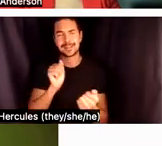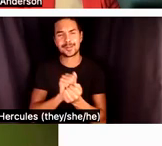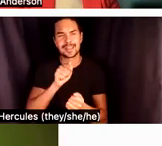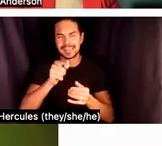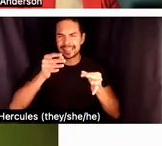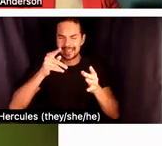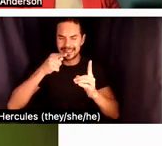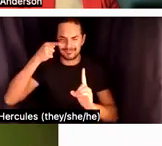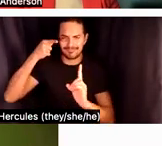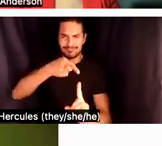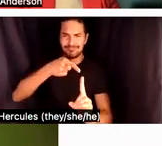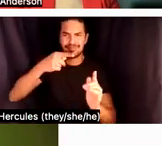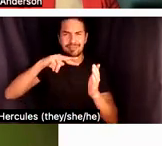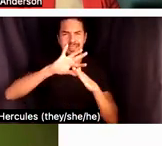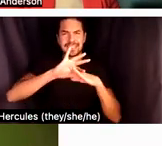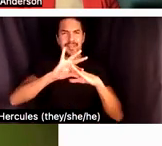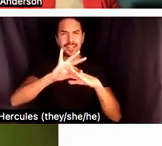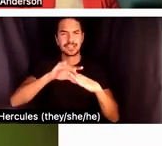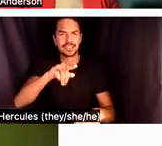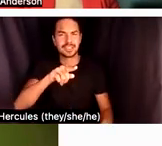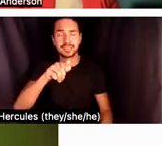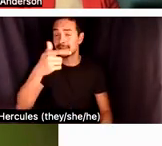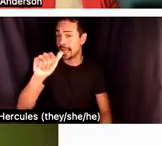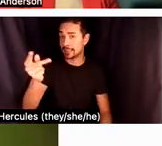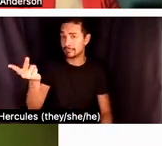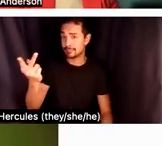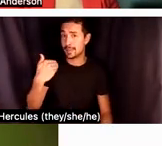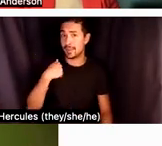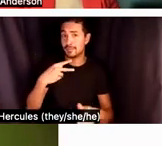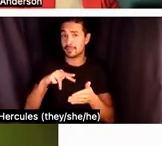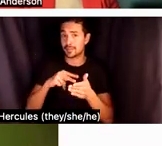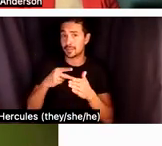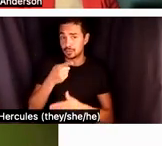of what body sovereignty is. Do either of you have one?